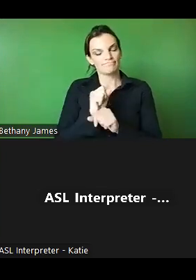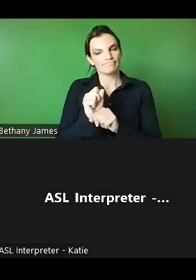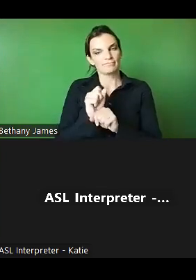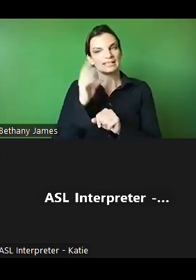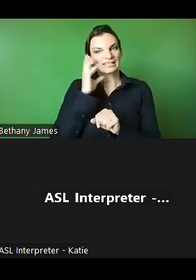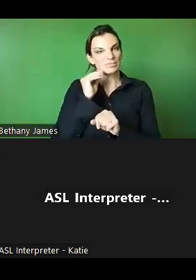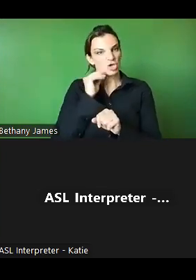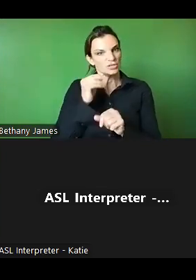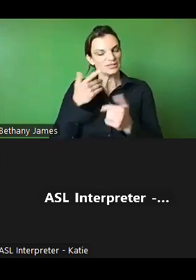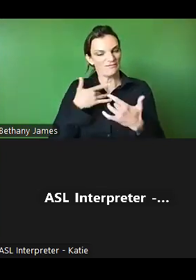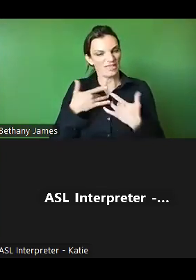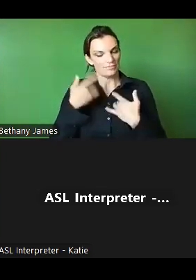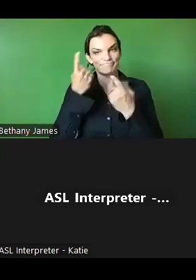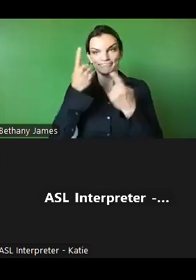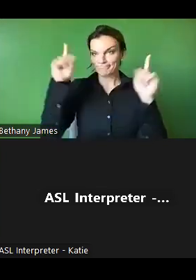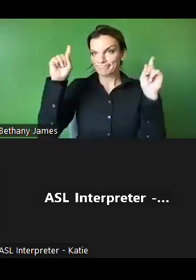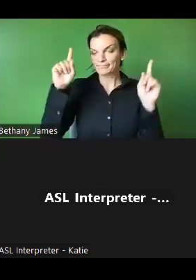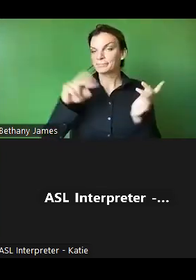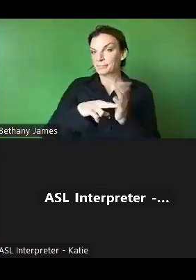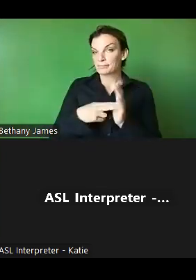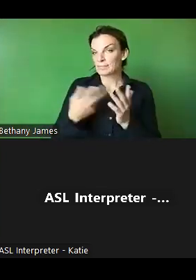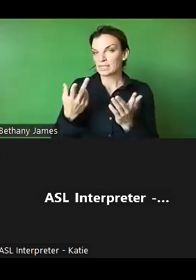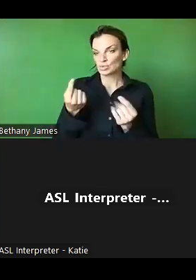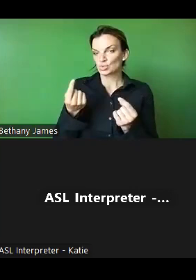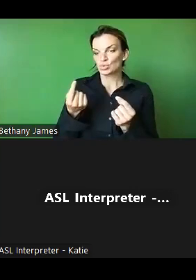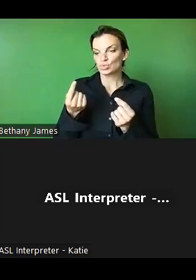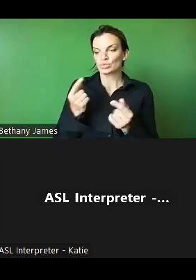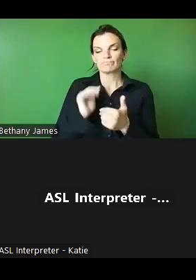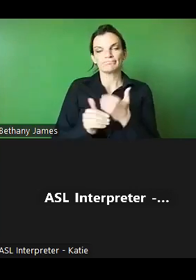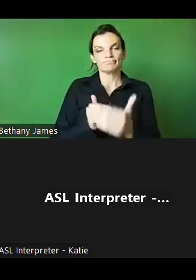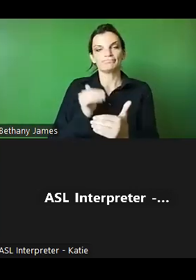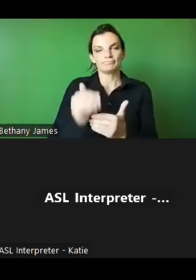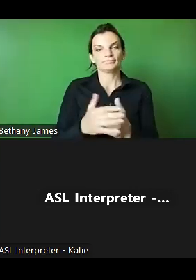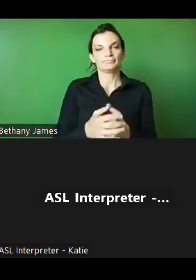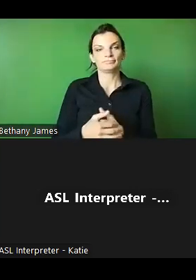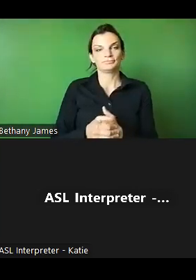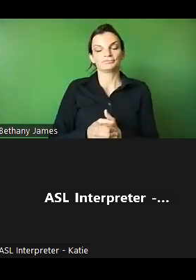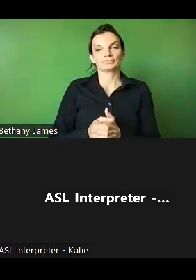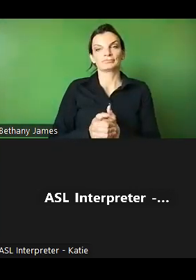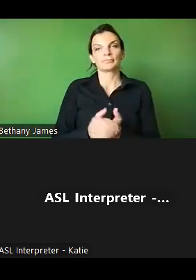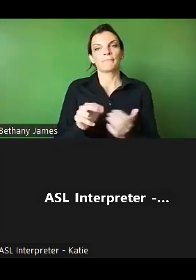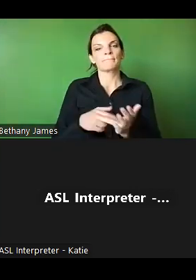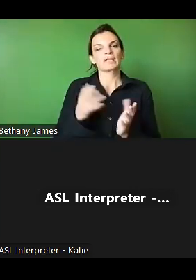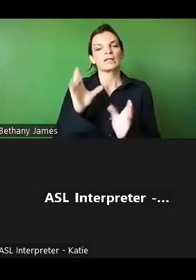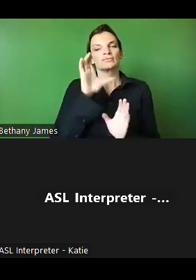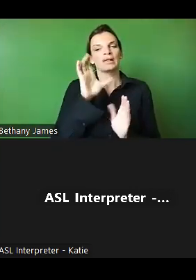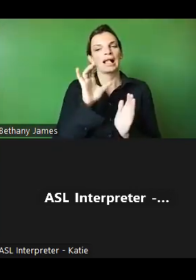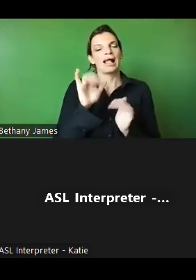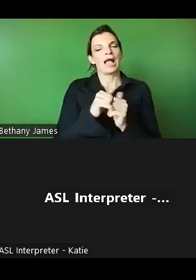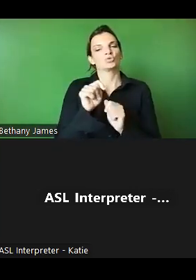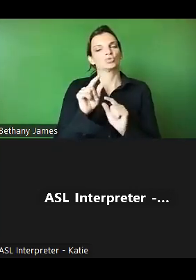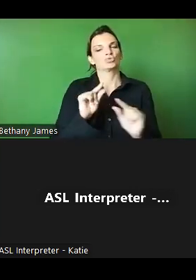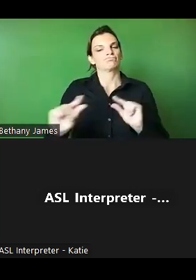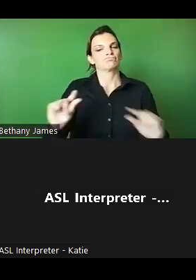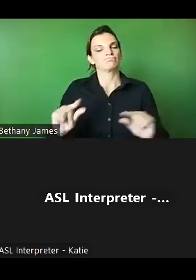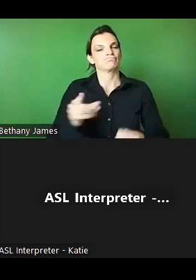of success. So a starting point there would be to look for very small ways in which the